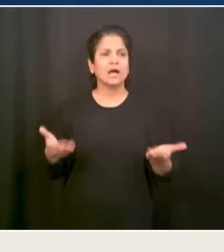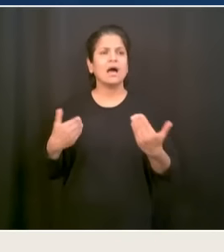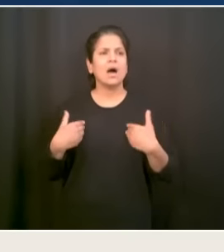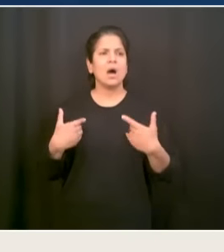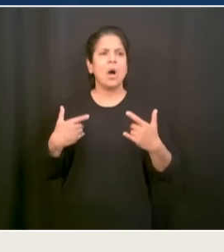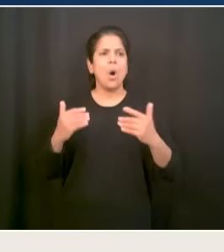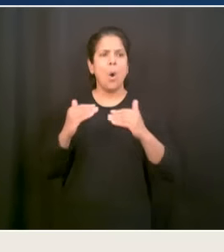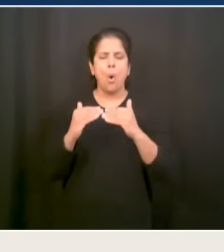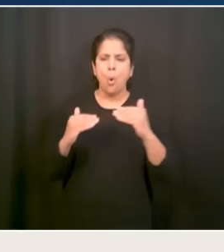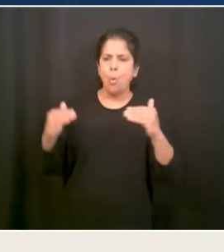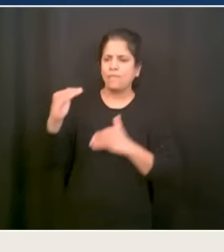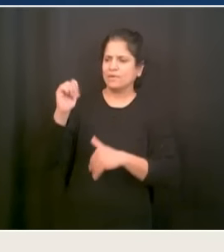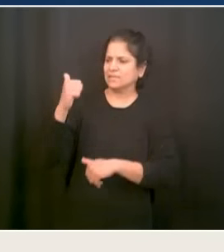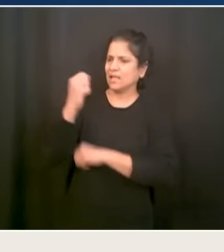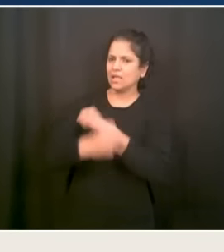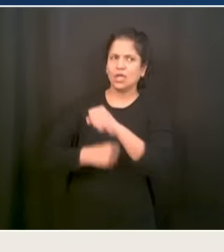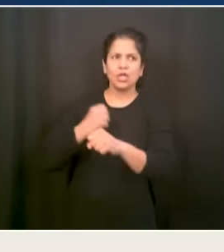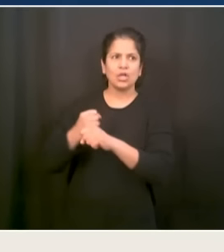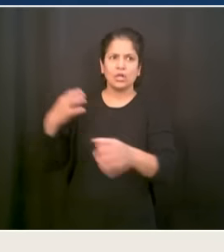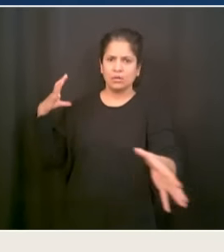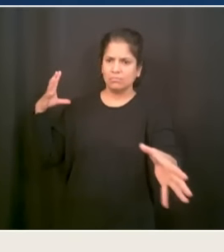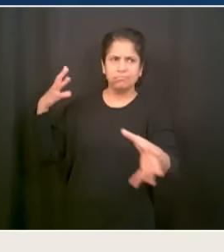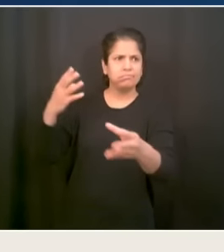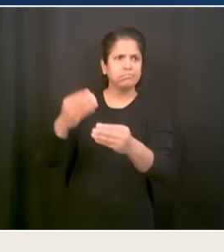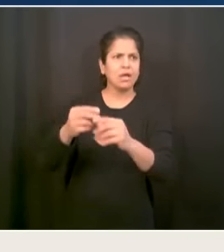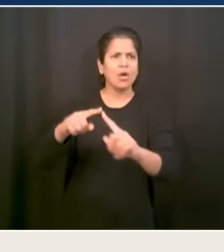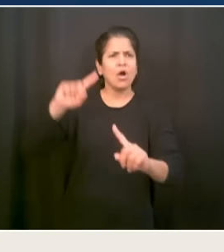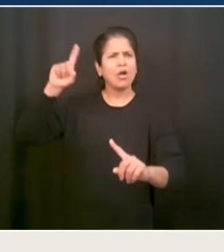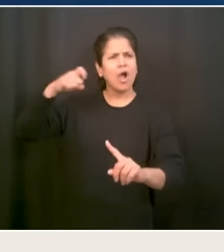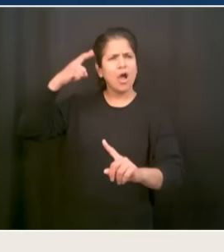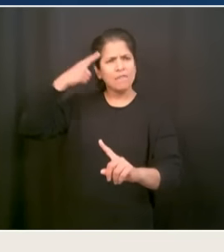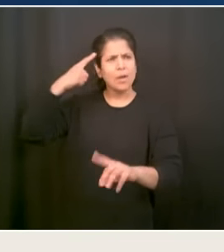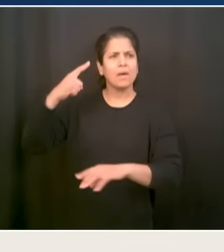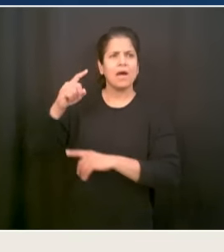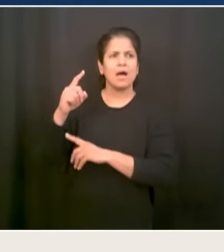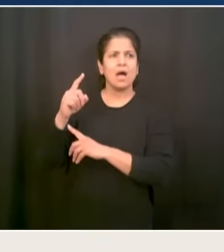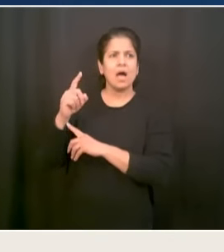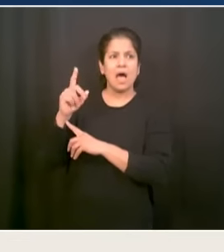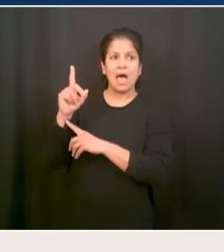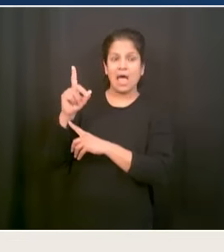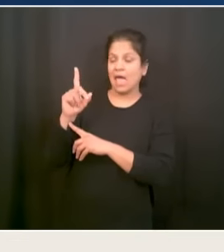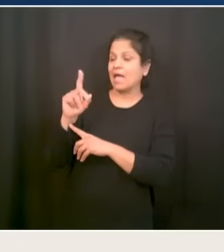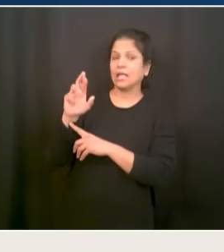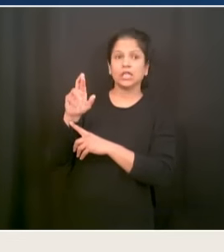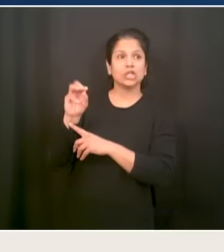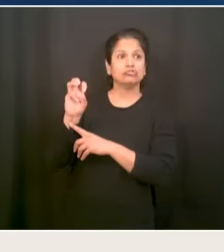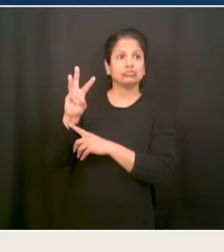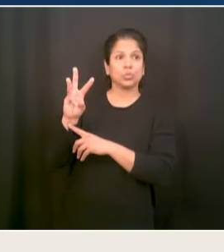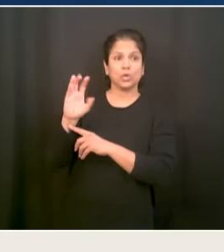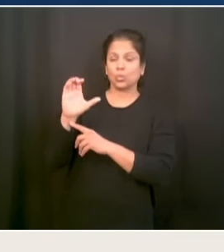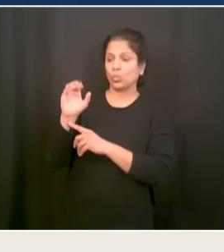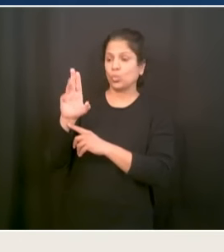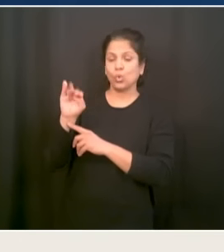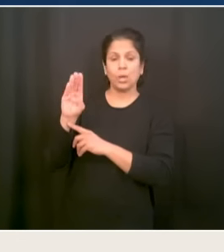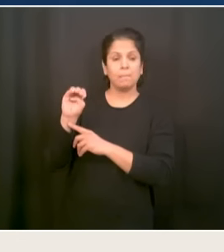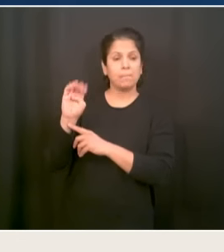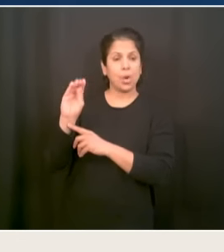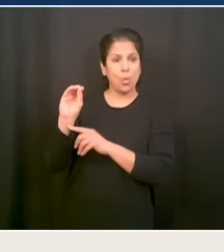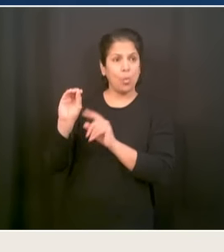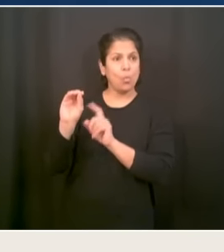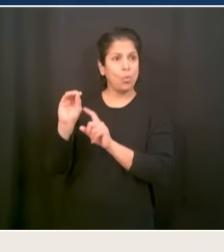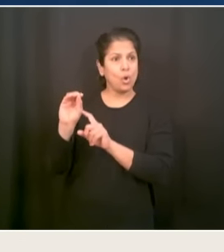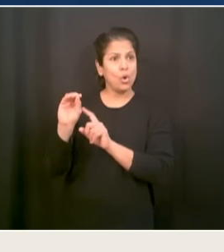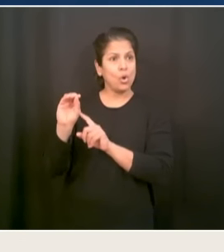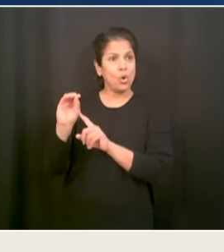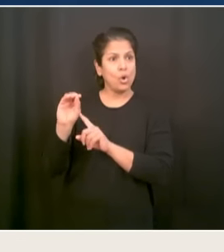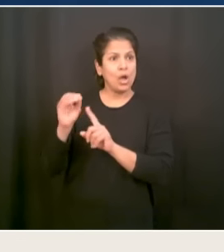Governor Andrew Cuomo extracted our city's resources, using our revenue to address state-level holes while withholding from the city what it